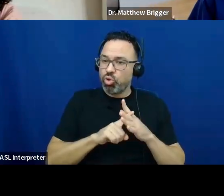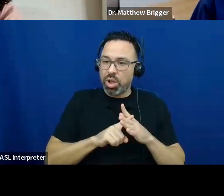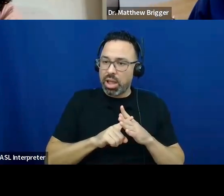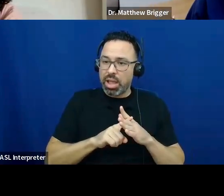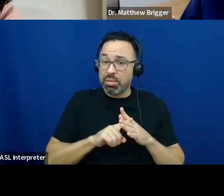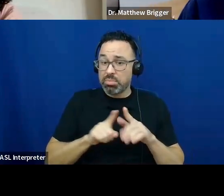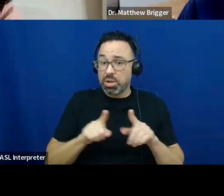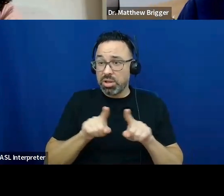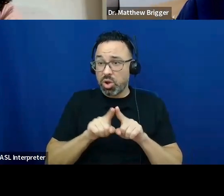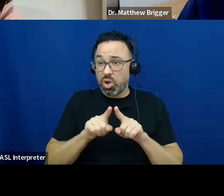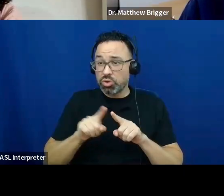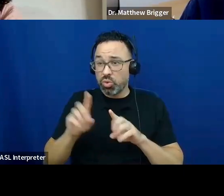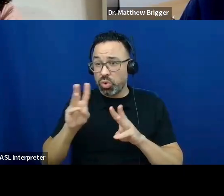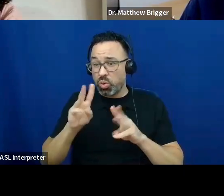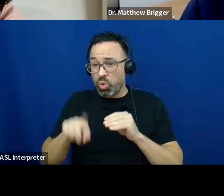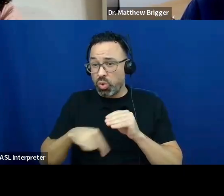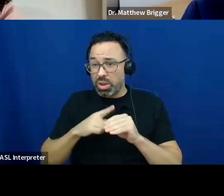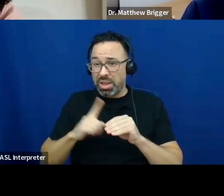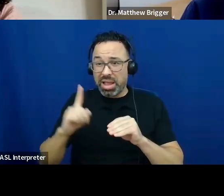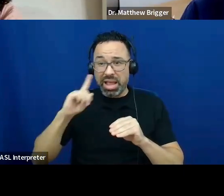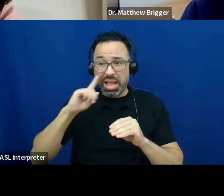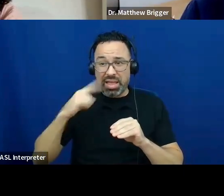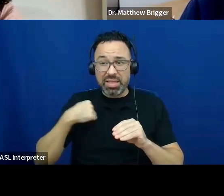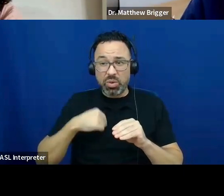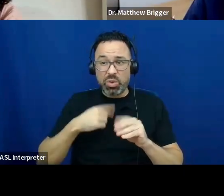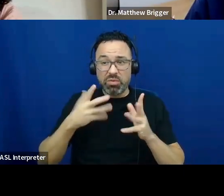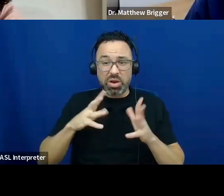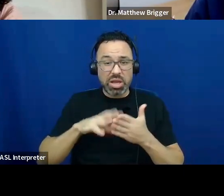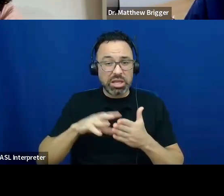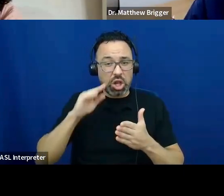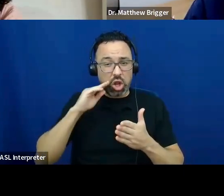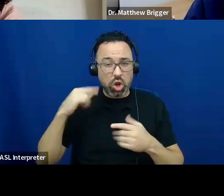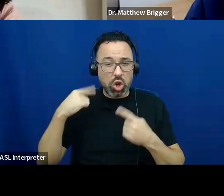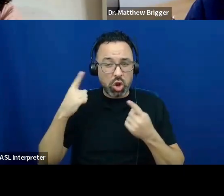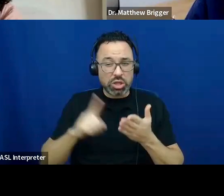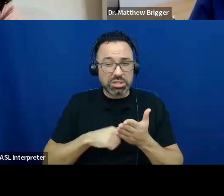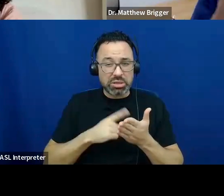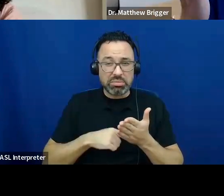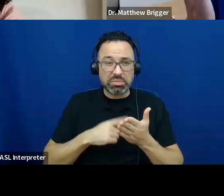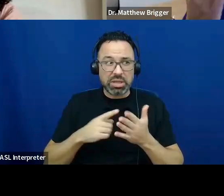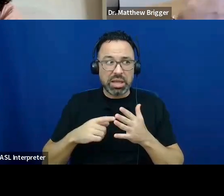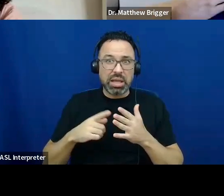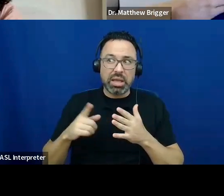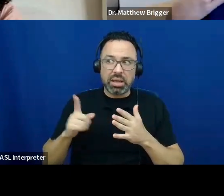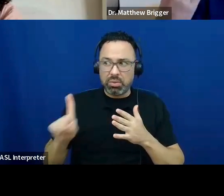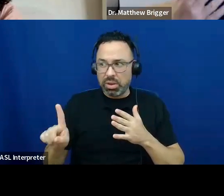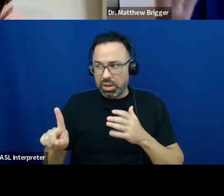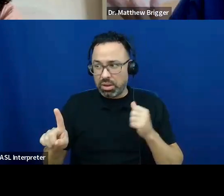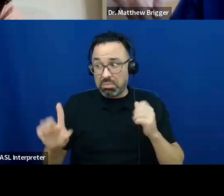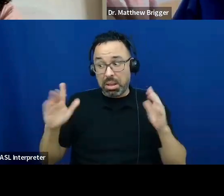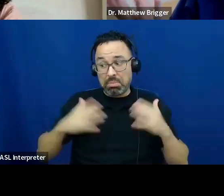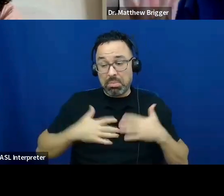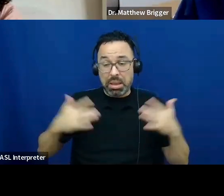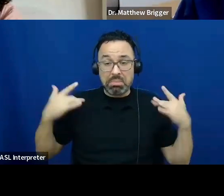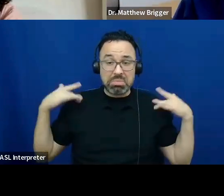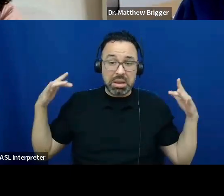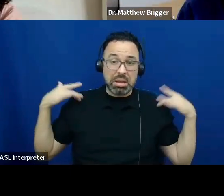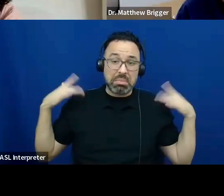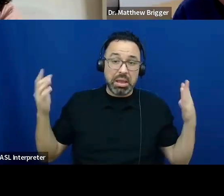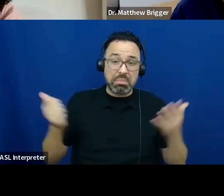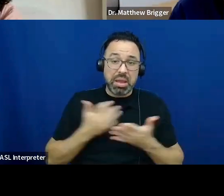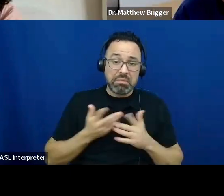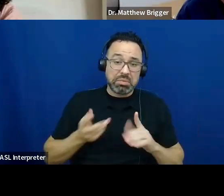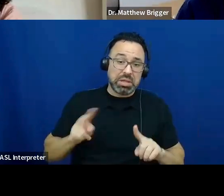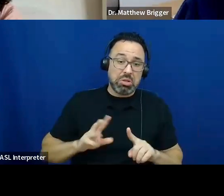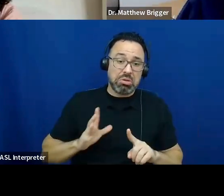what we always worry about is I think we've learned over the years, sometimes we walk out of there and it's like, oh, it's not my problem. It looked good on my